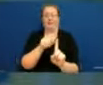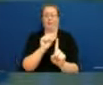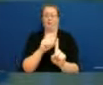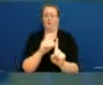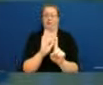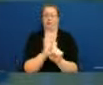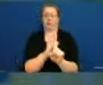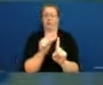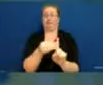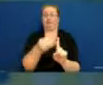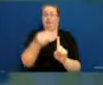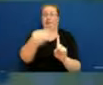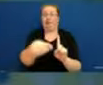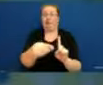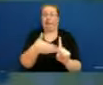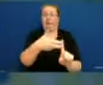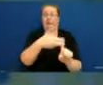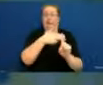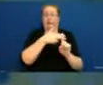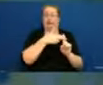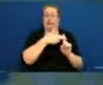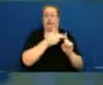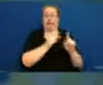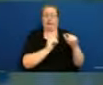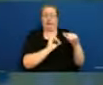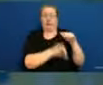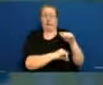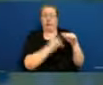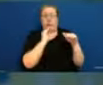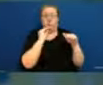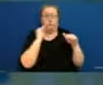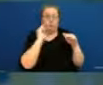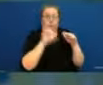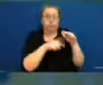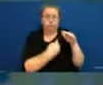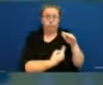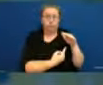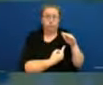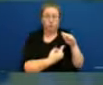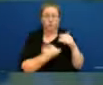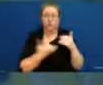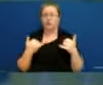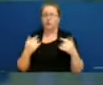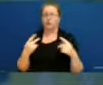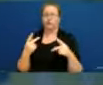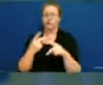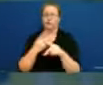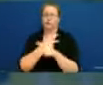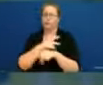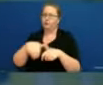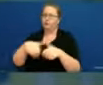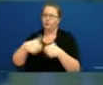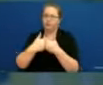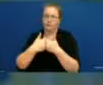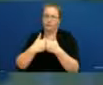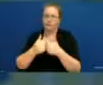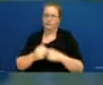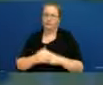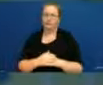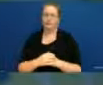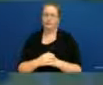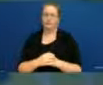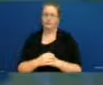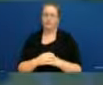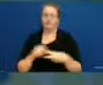that next chain of transmission. In the last few weeks, that has become way more challenging, particularly in the